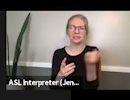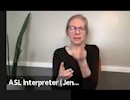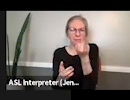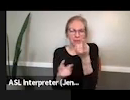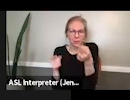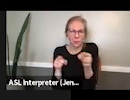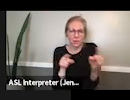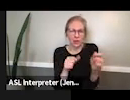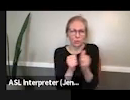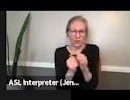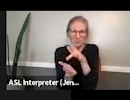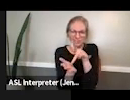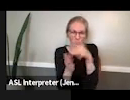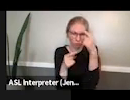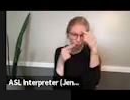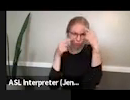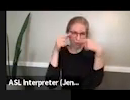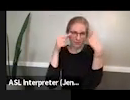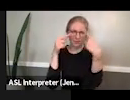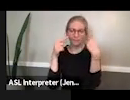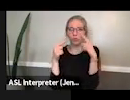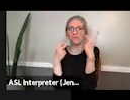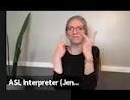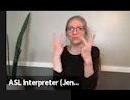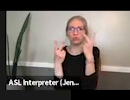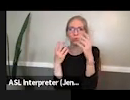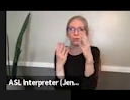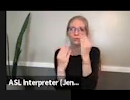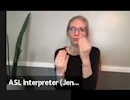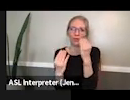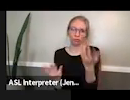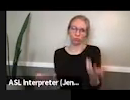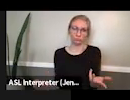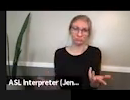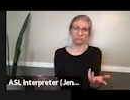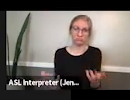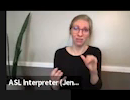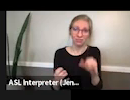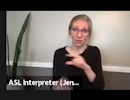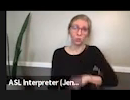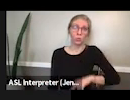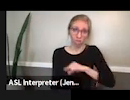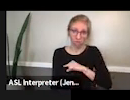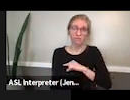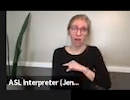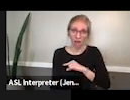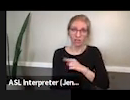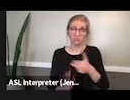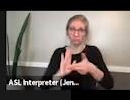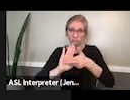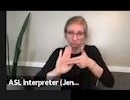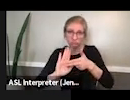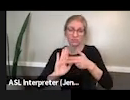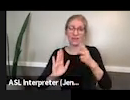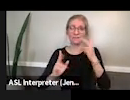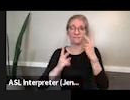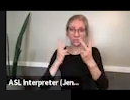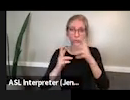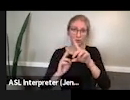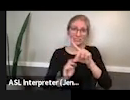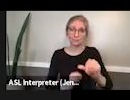central processing of visual information. That qualifies as a visual